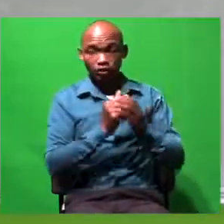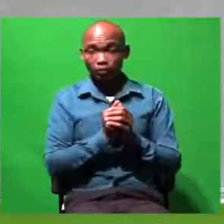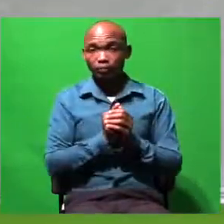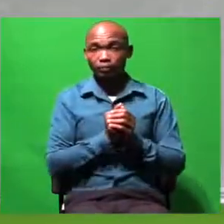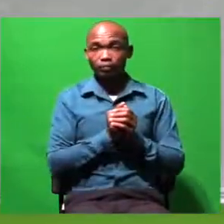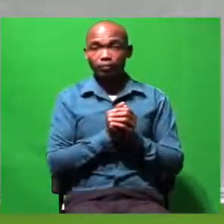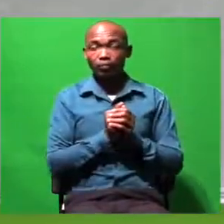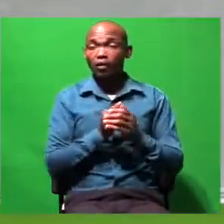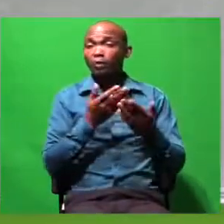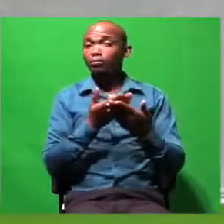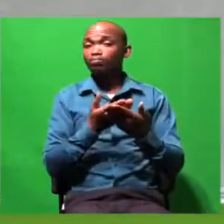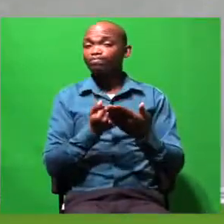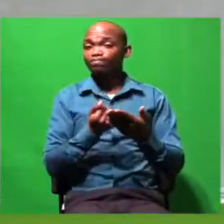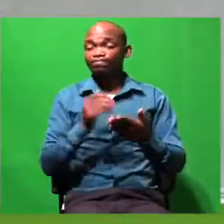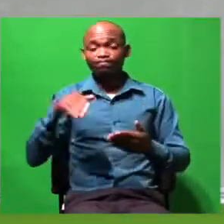education,